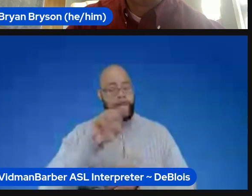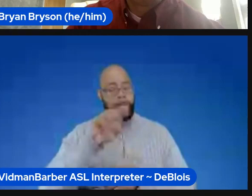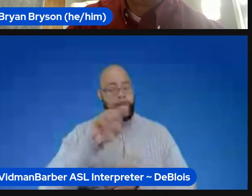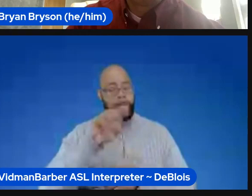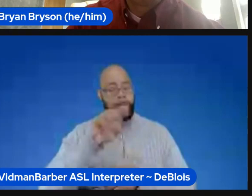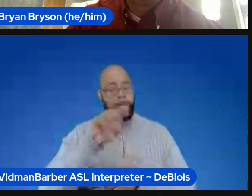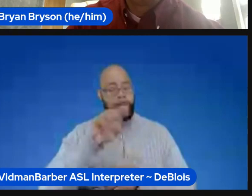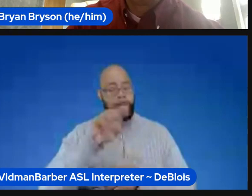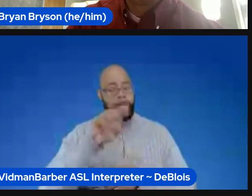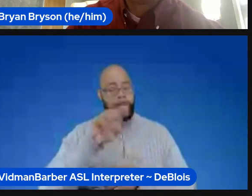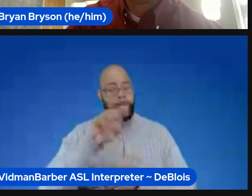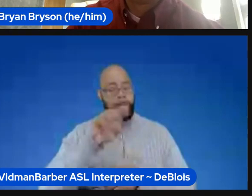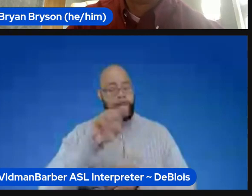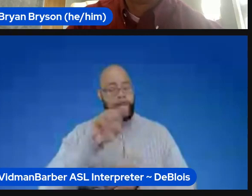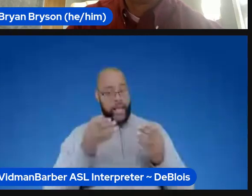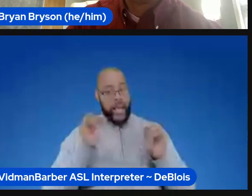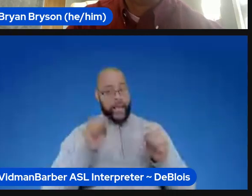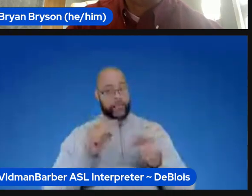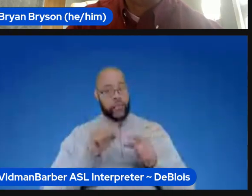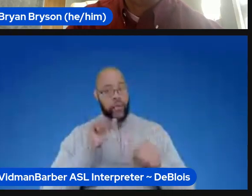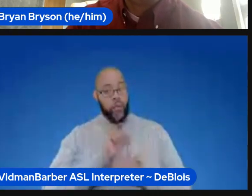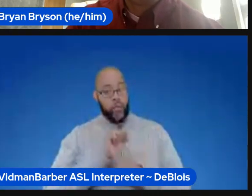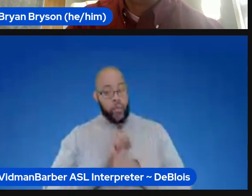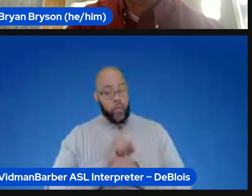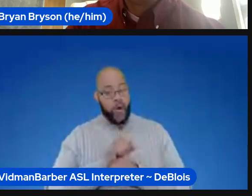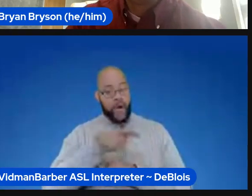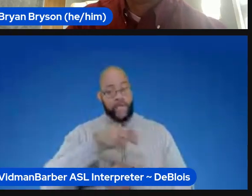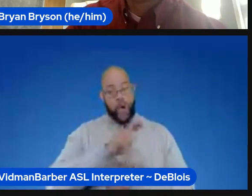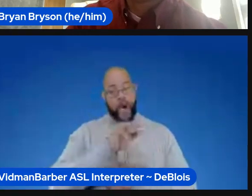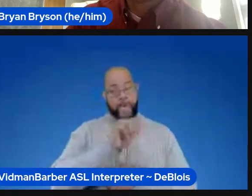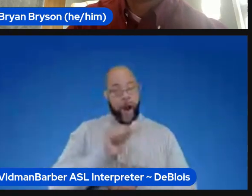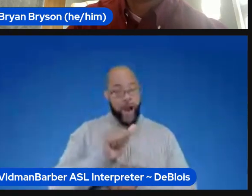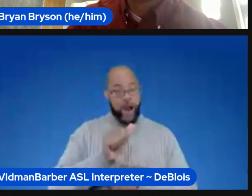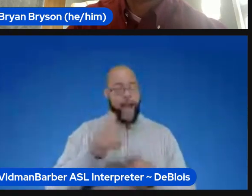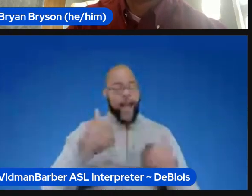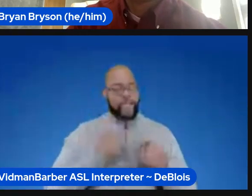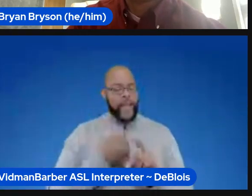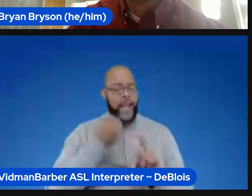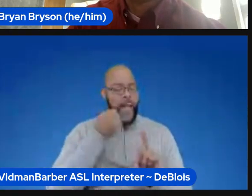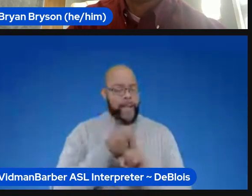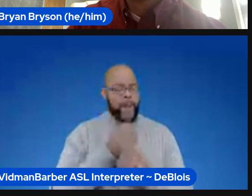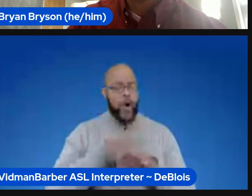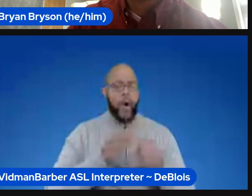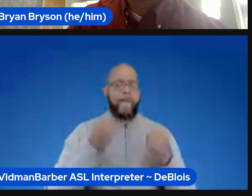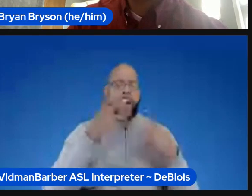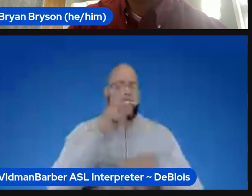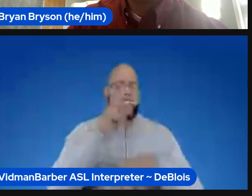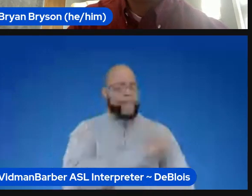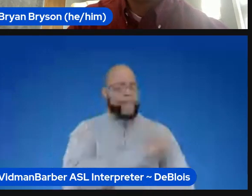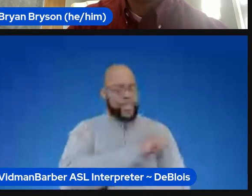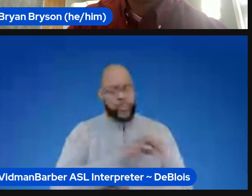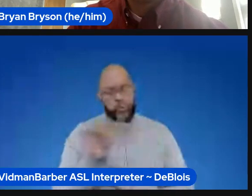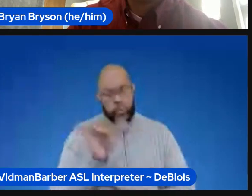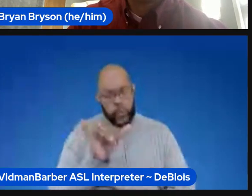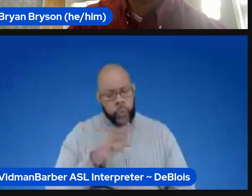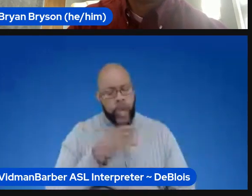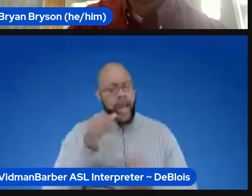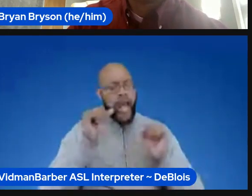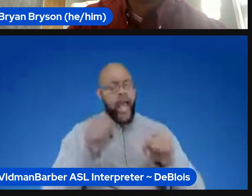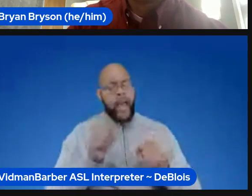one thing of being able to work in pharma is being able to have impact on so many patients as well, and being able